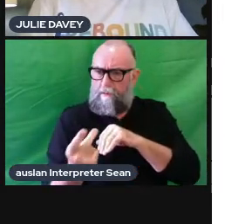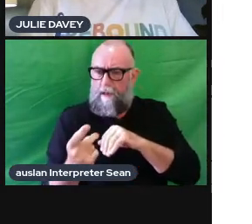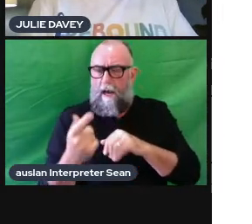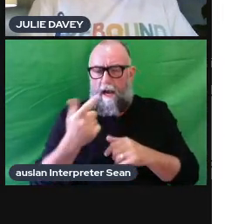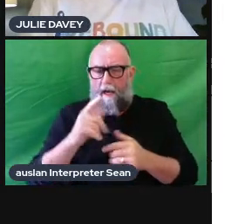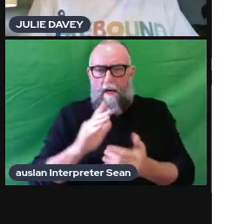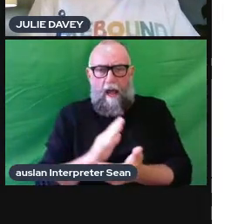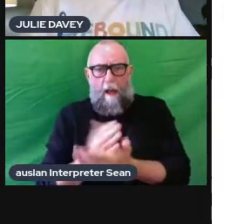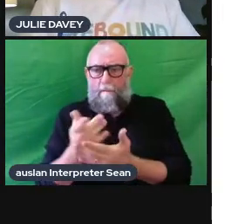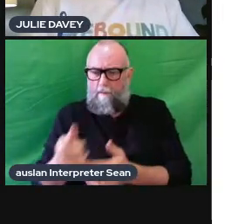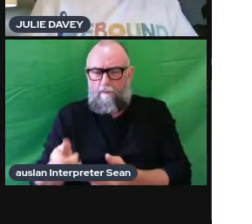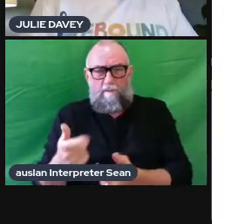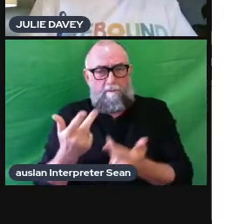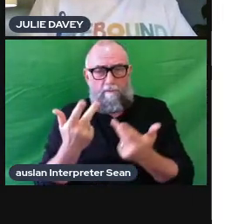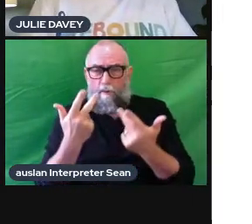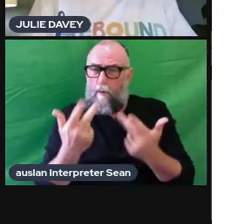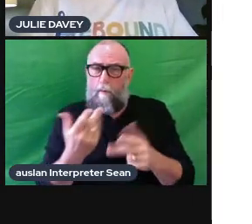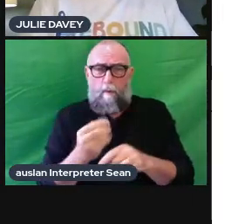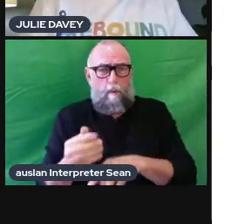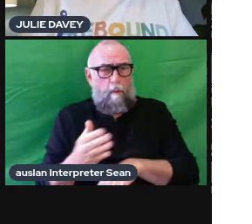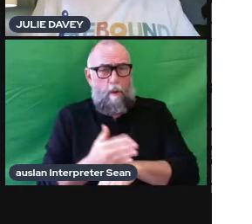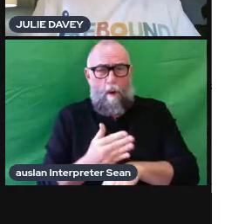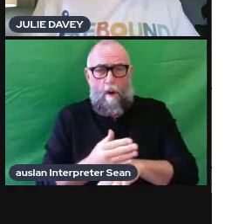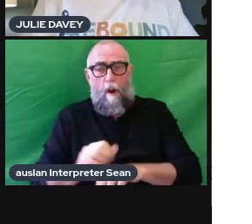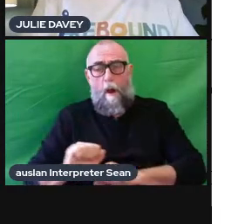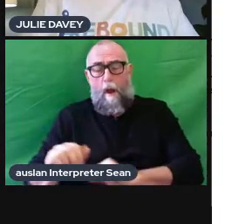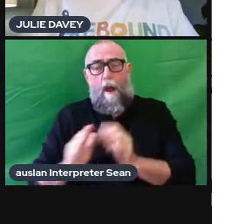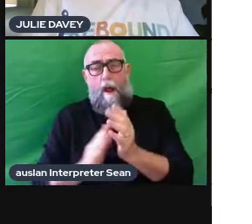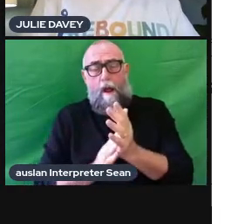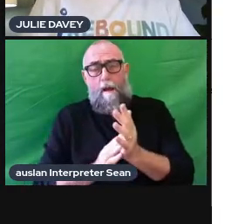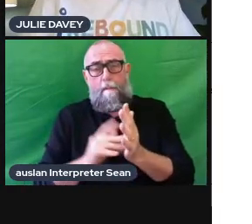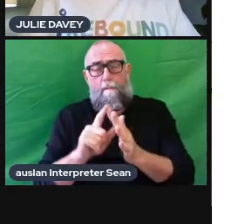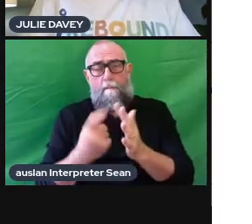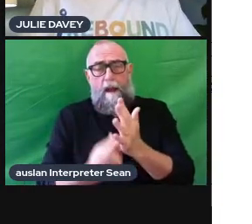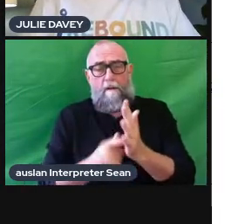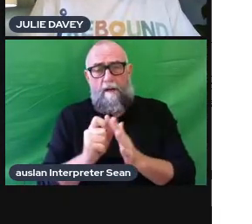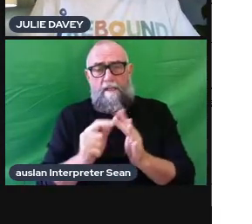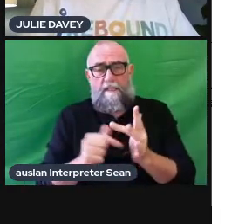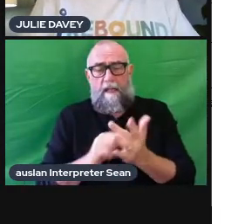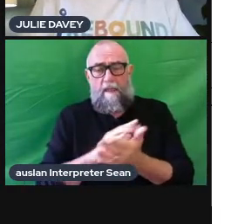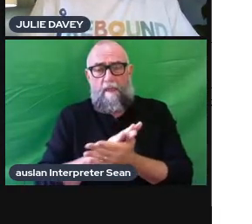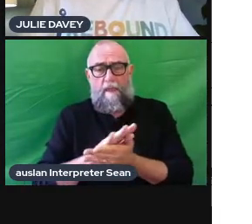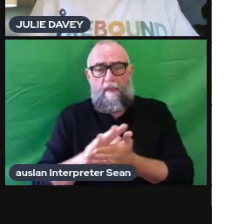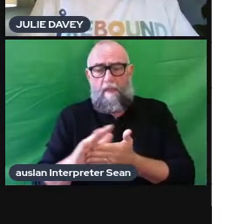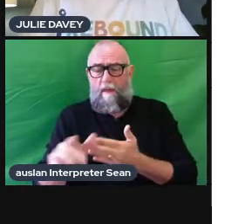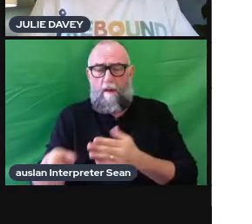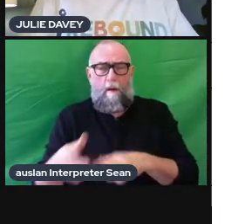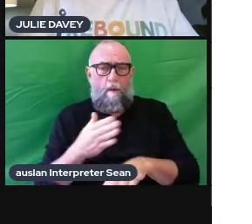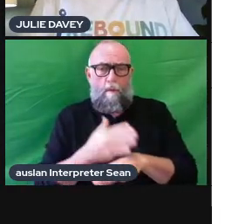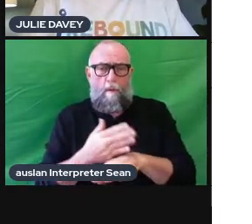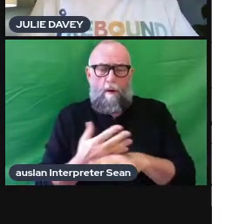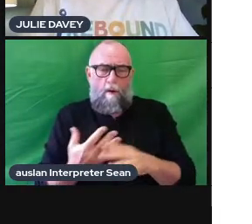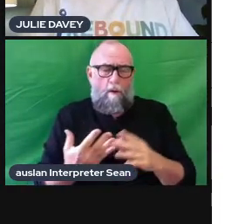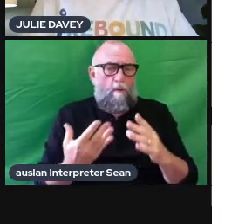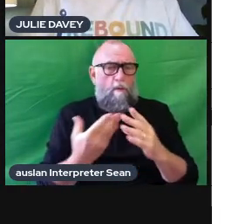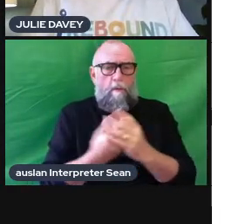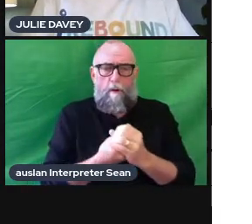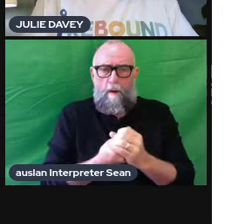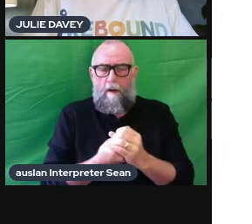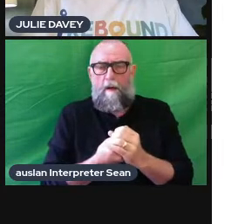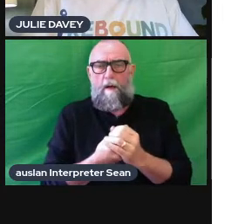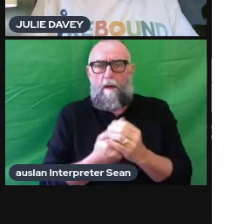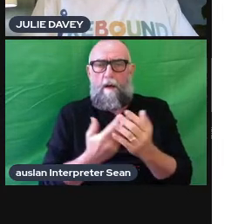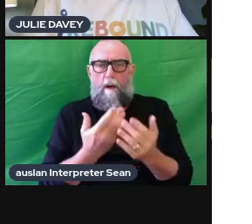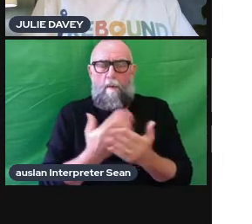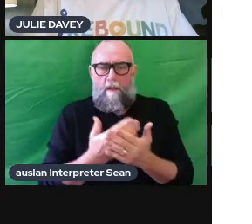legitimacy in her work. Meredith Burke, who many of you will know, another stroke survivor, and I were later invited to be co-chairs